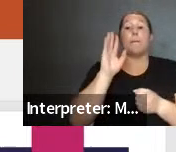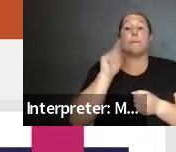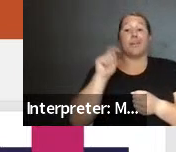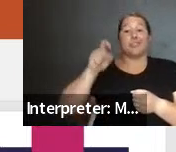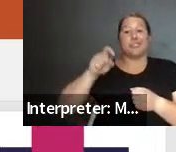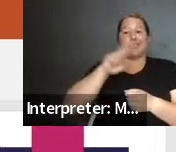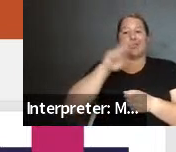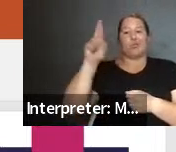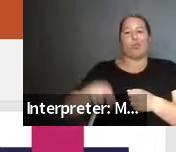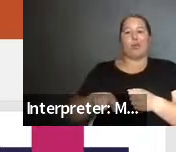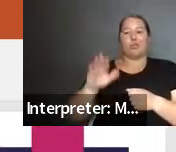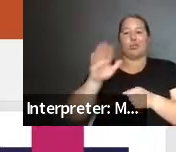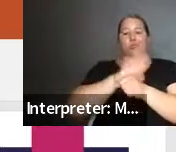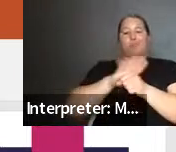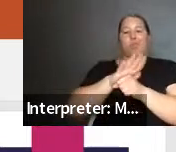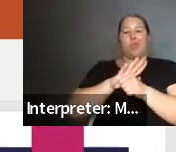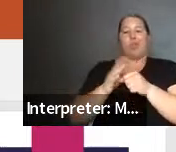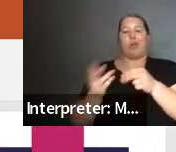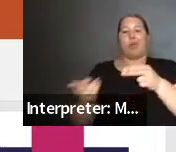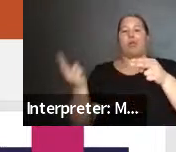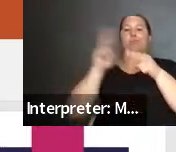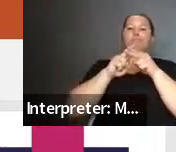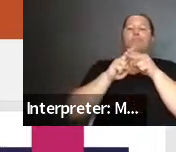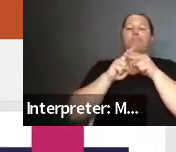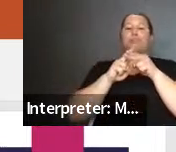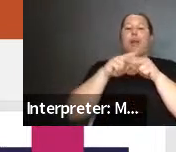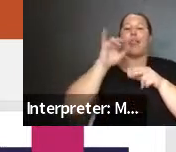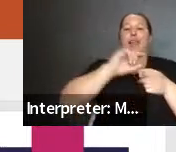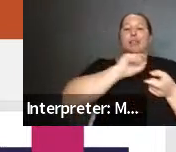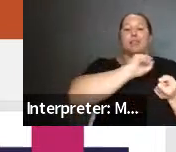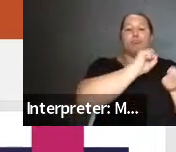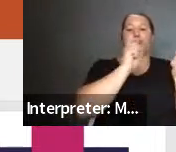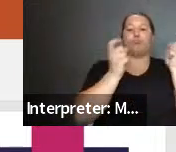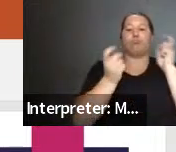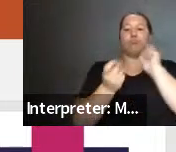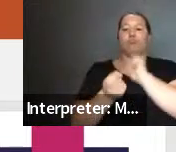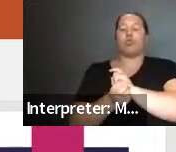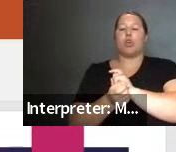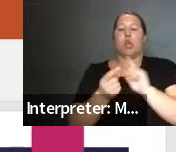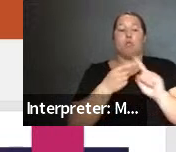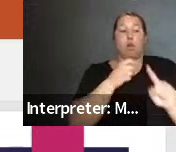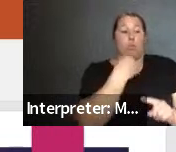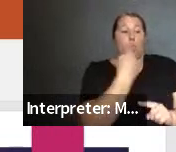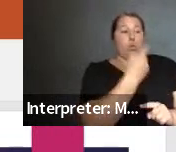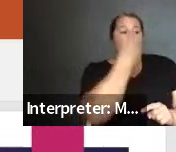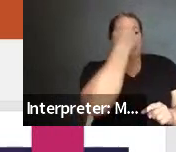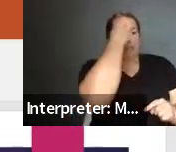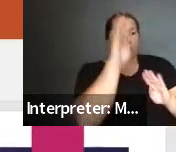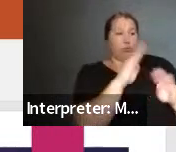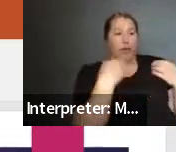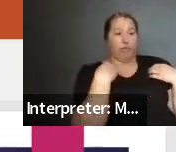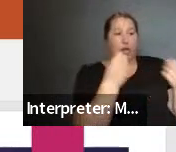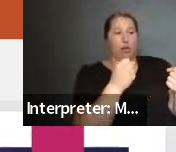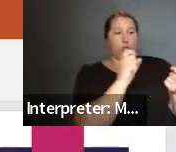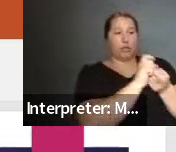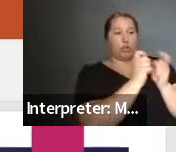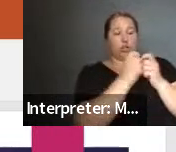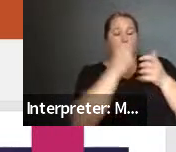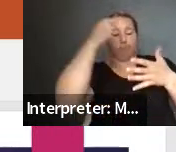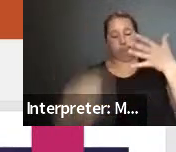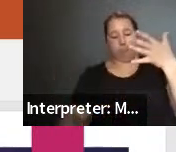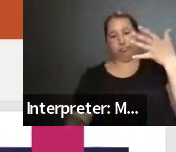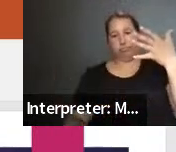area, those calls have granularly changed from just mental and behavioral health. PIC calls can